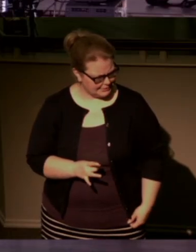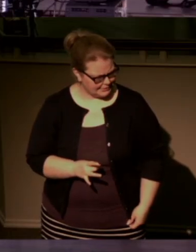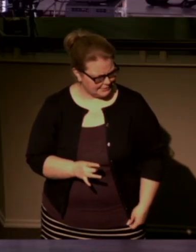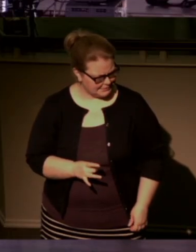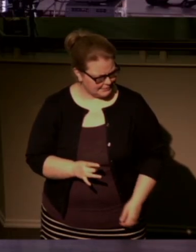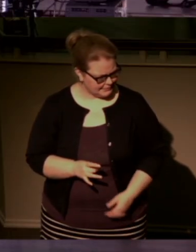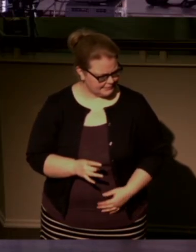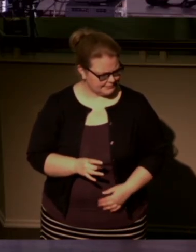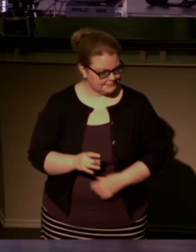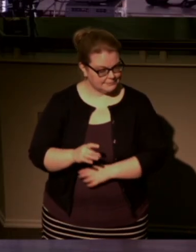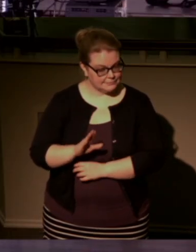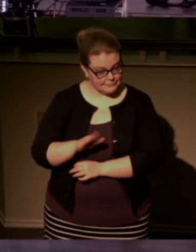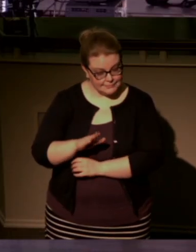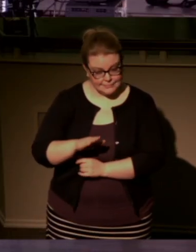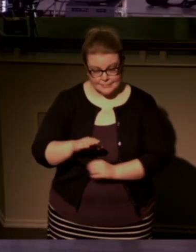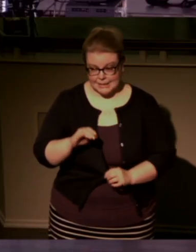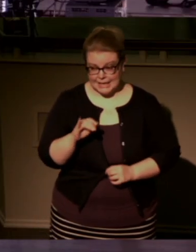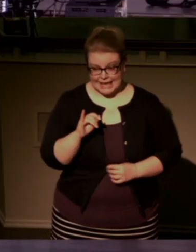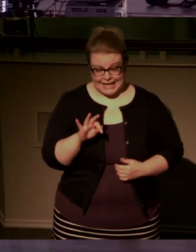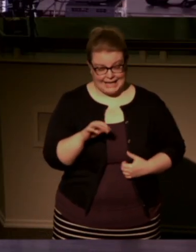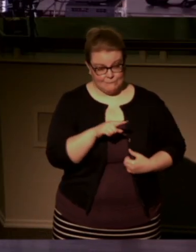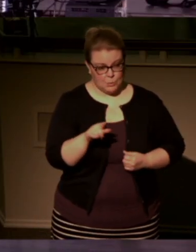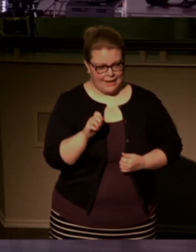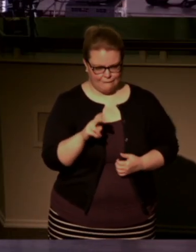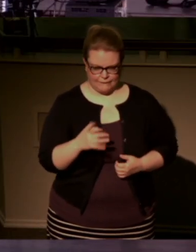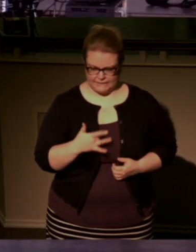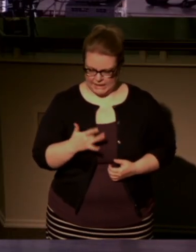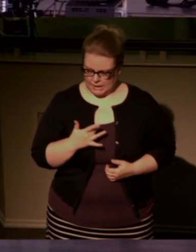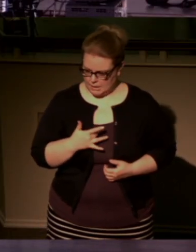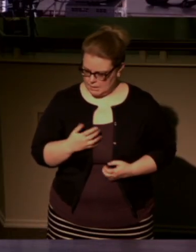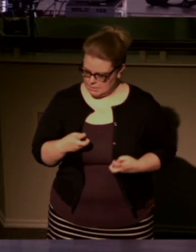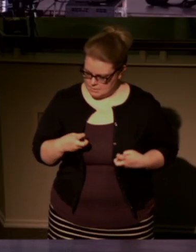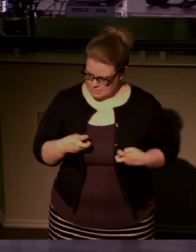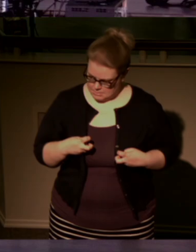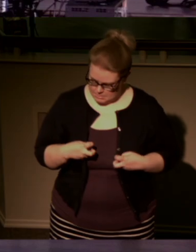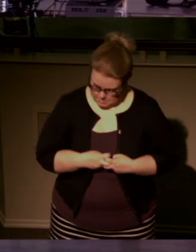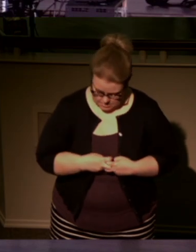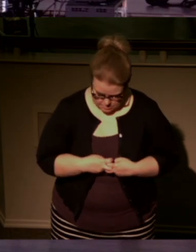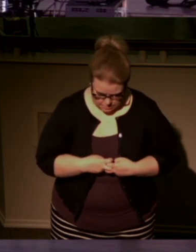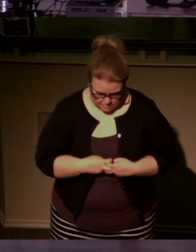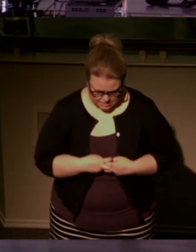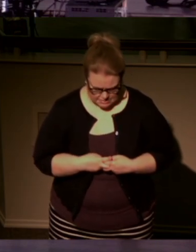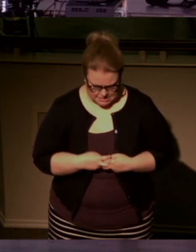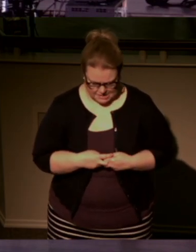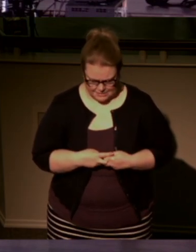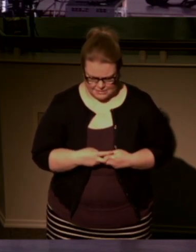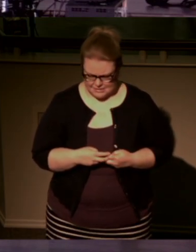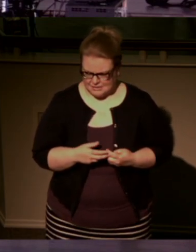Now listen. If you've ever been in the trap of life, it's a despairing place.